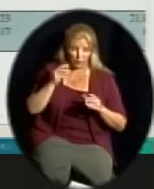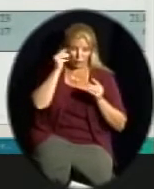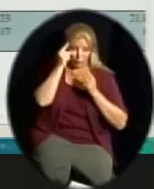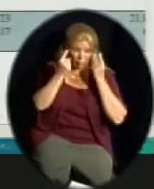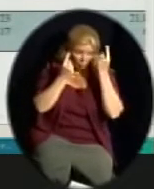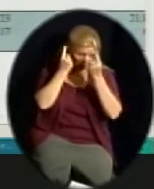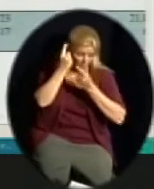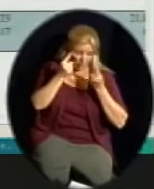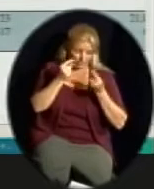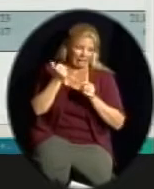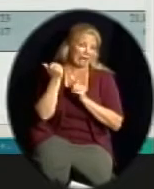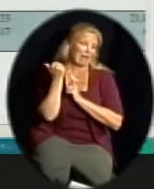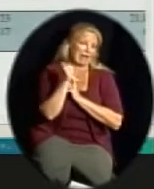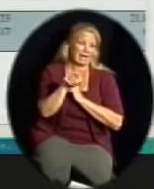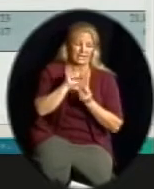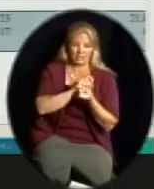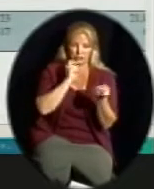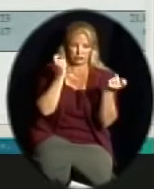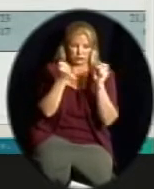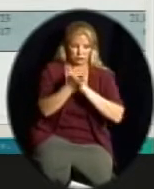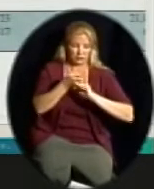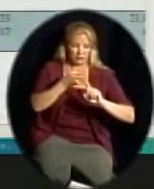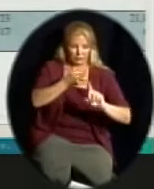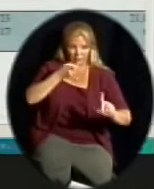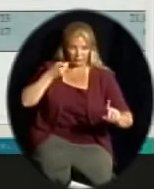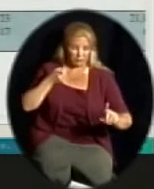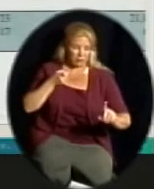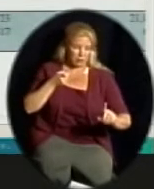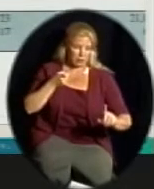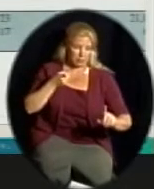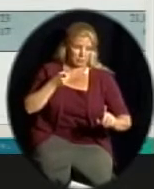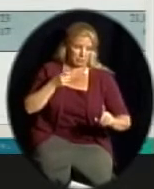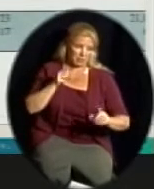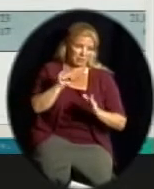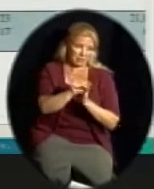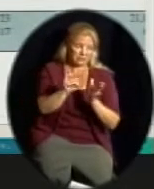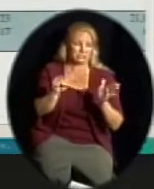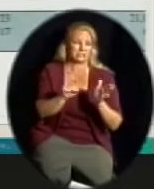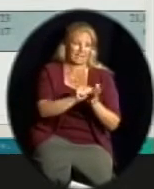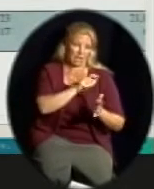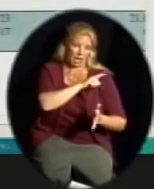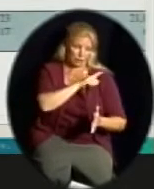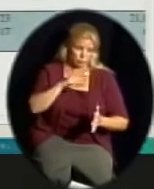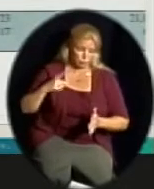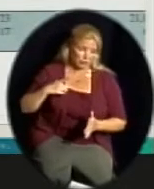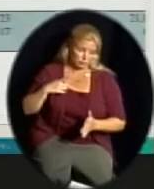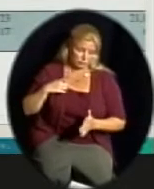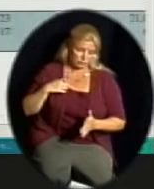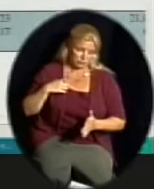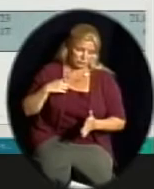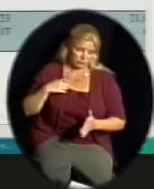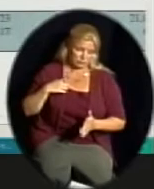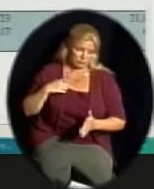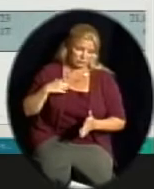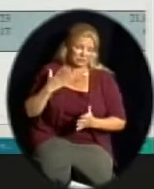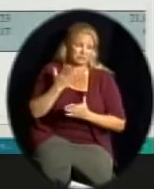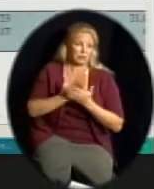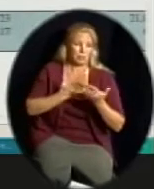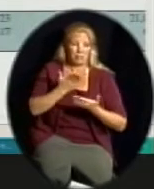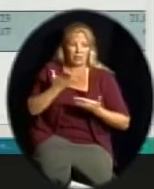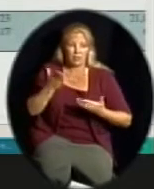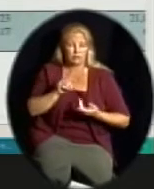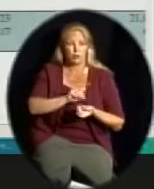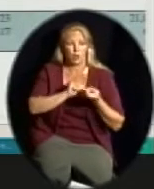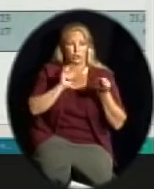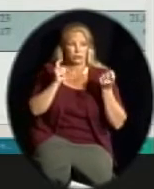as increasing the base state aid from, in this case, $37.70 to $38.20, or changing the factor